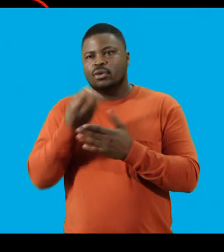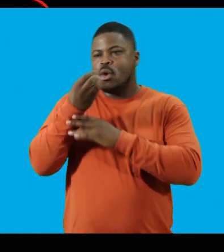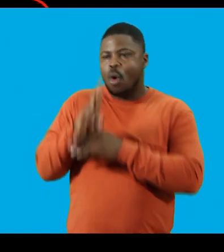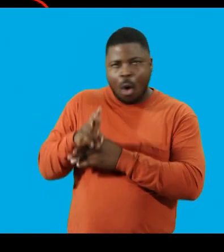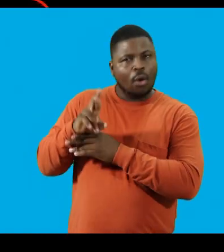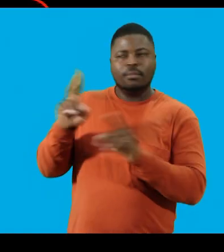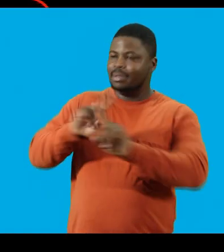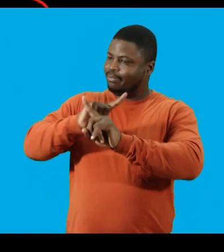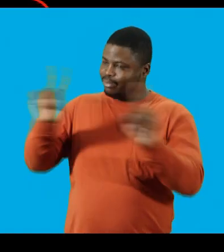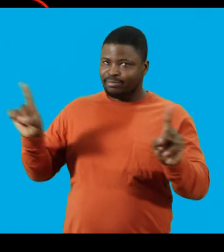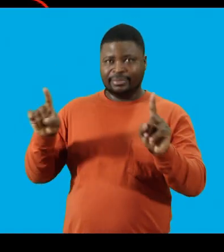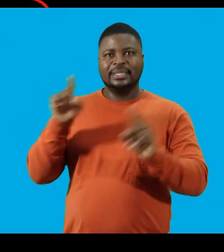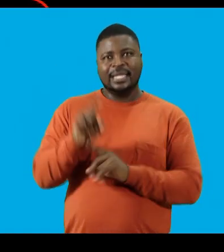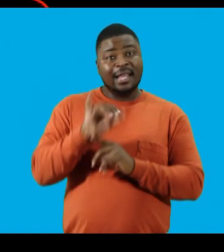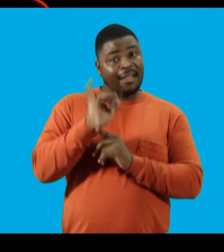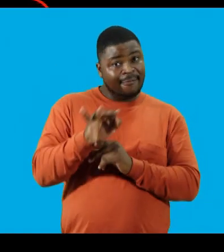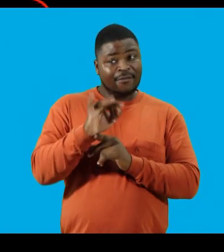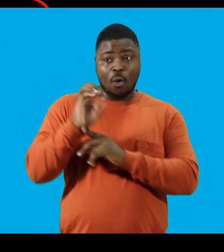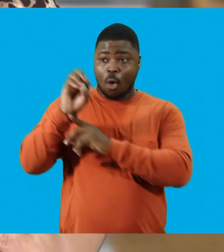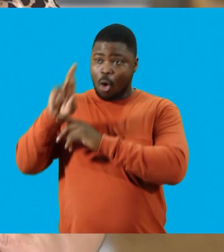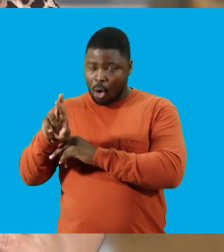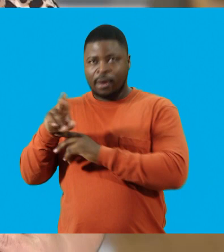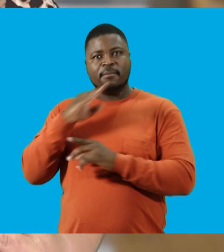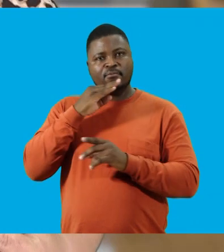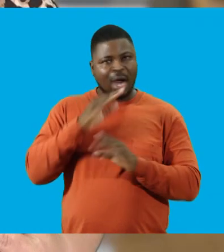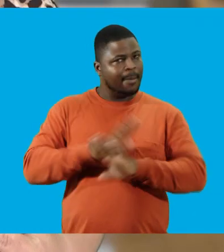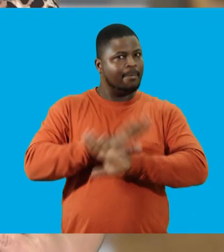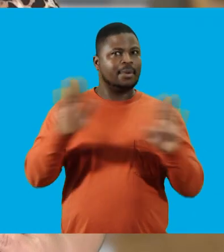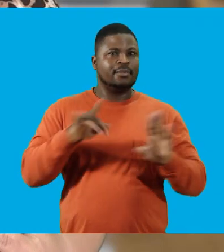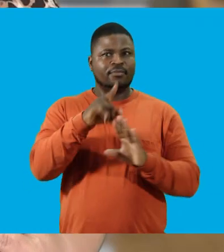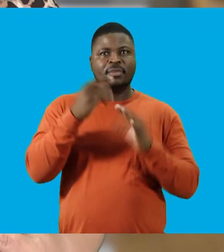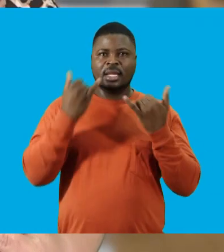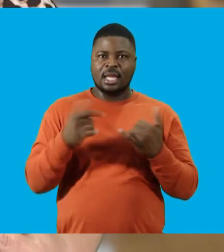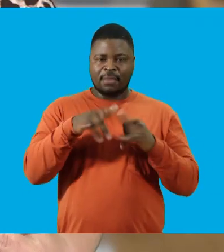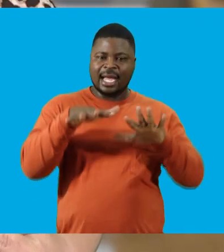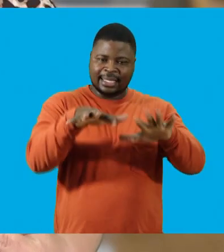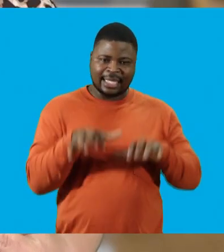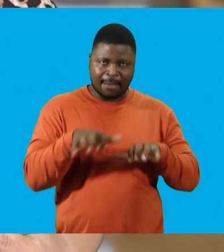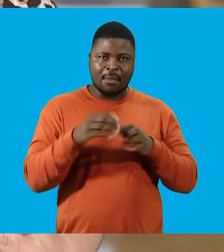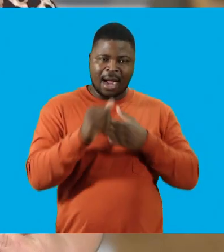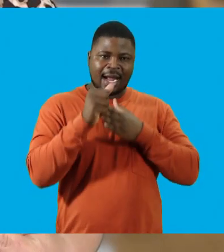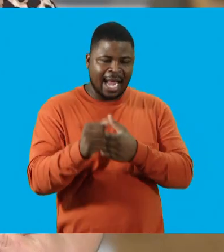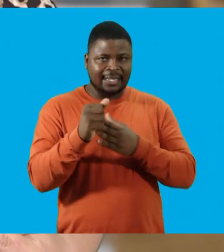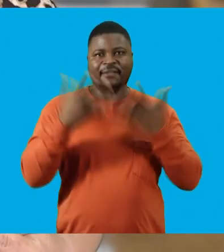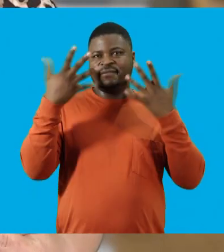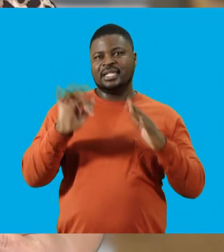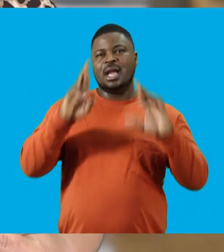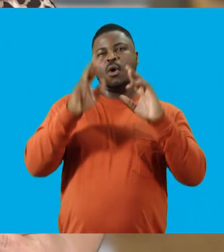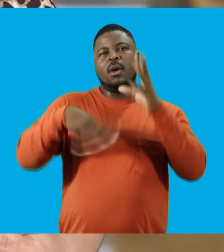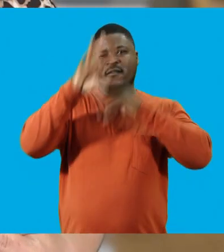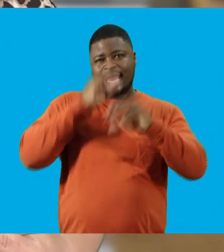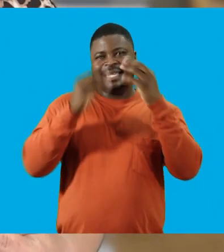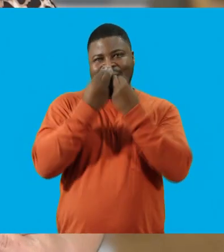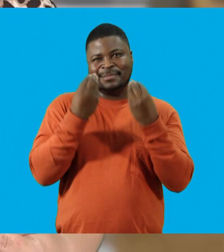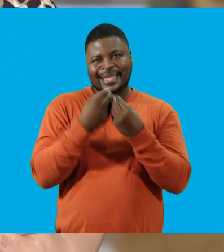that will count against you. Wow, and that brings us to the end of the exam guide. I hope you